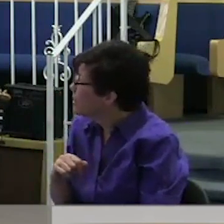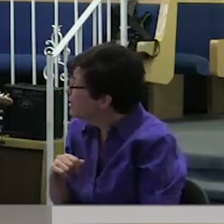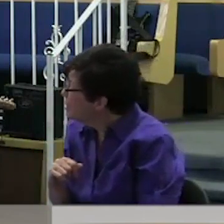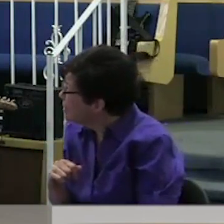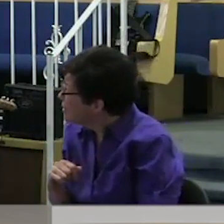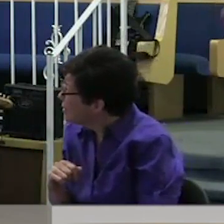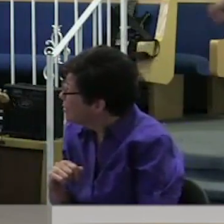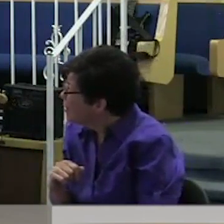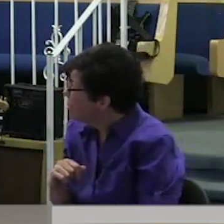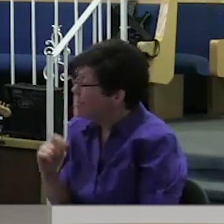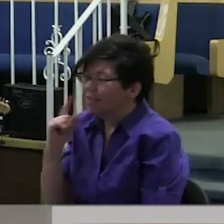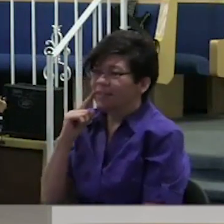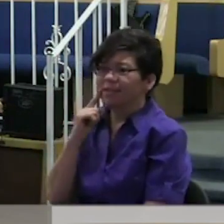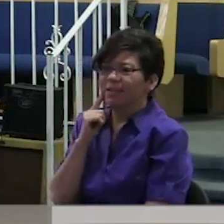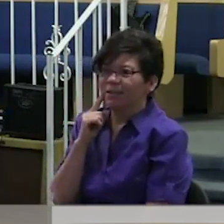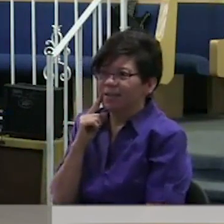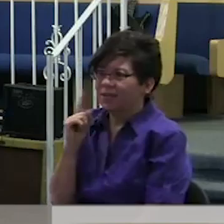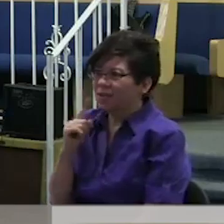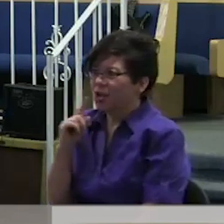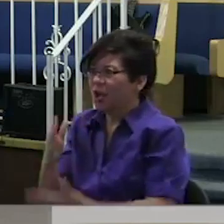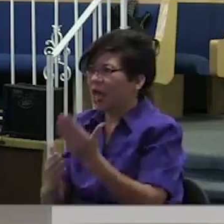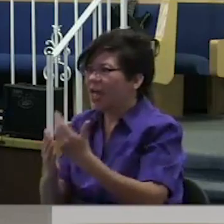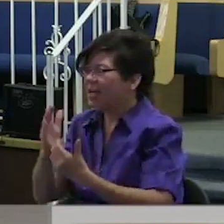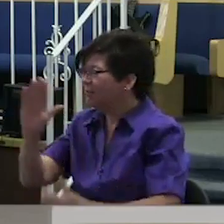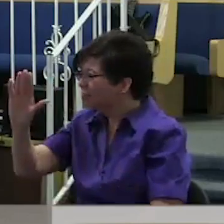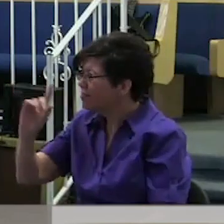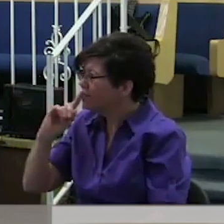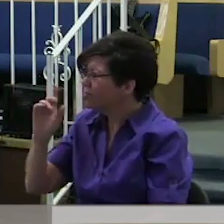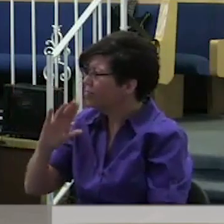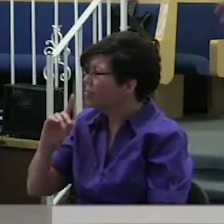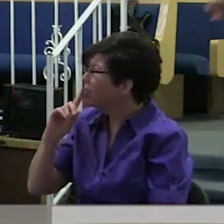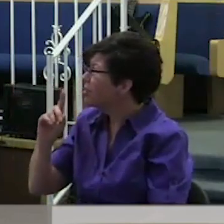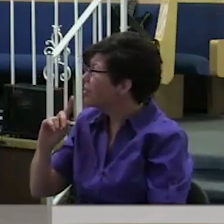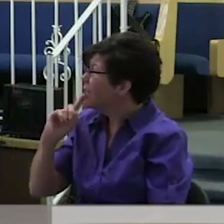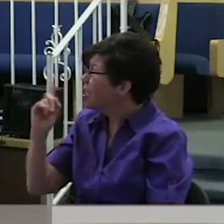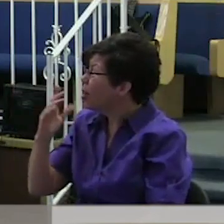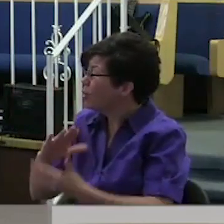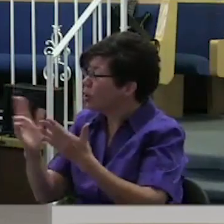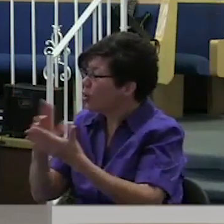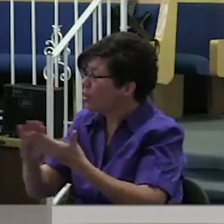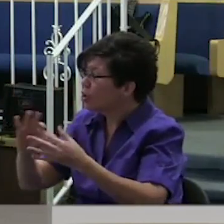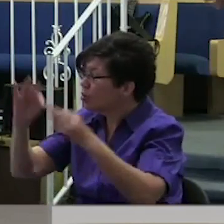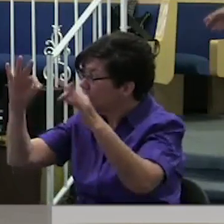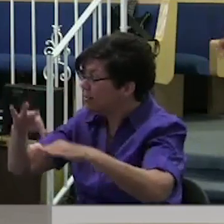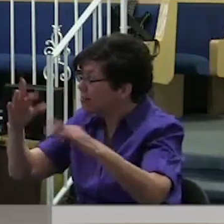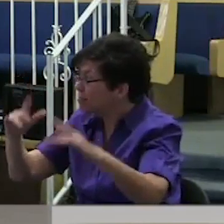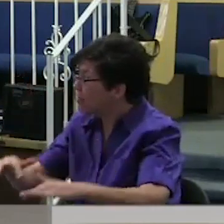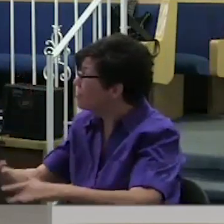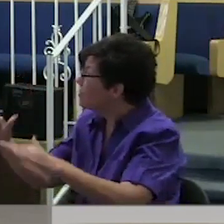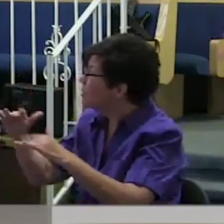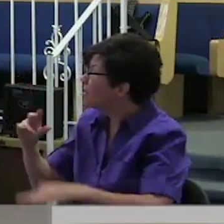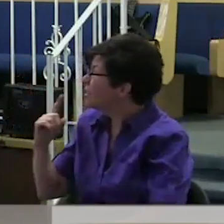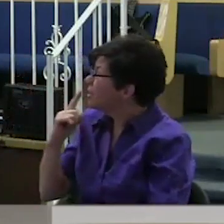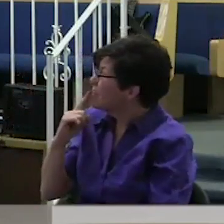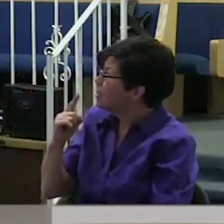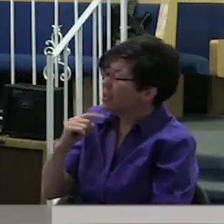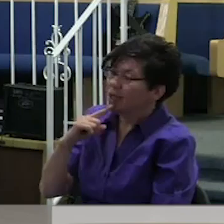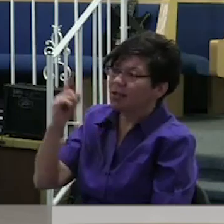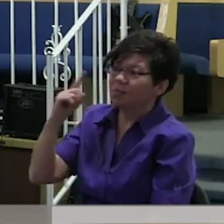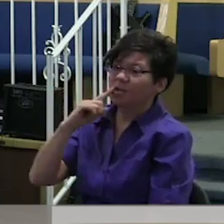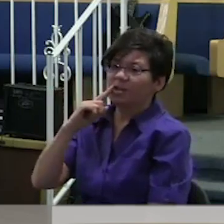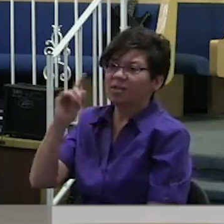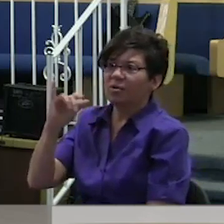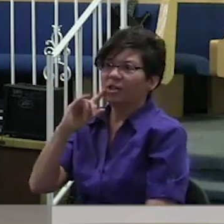Oh, somebody had to be there because the house is full of Holy Ghost believers. Put your hands together for the